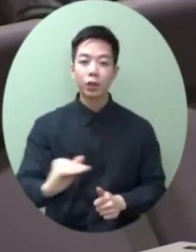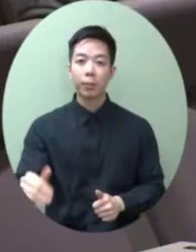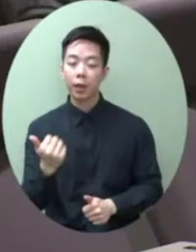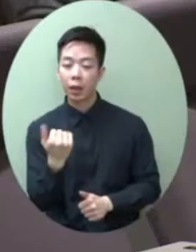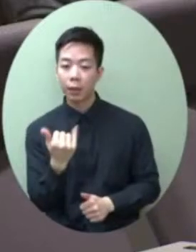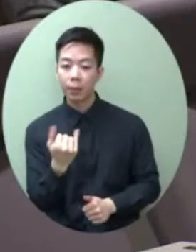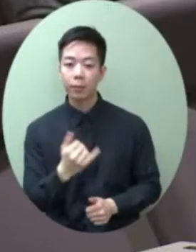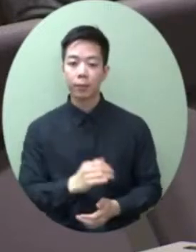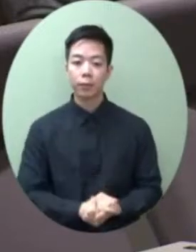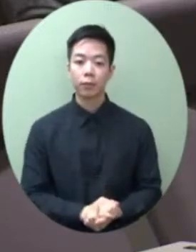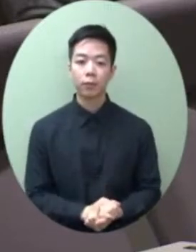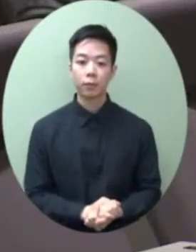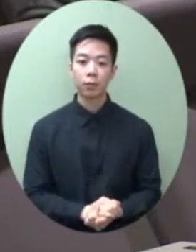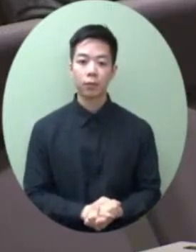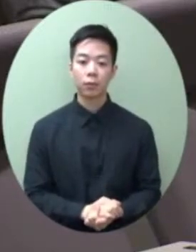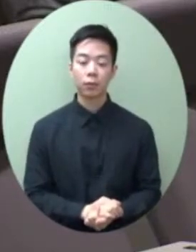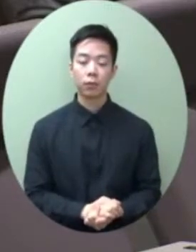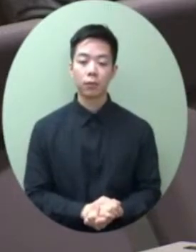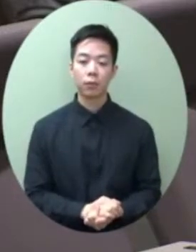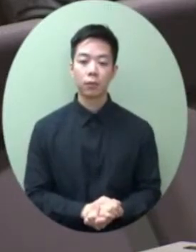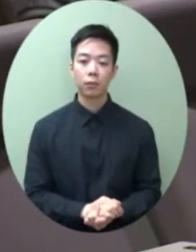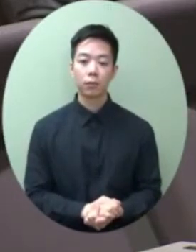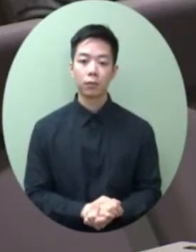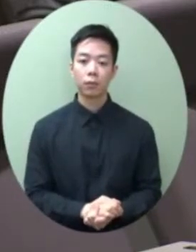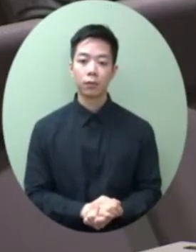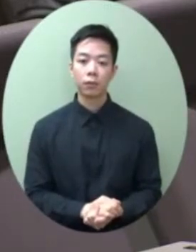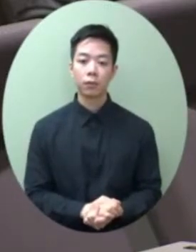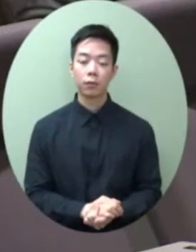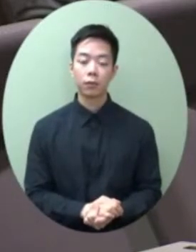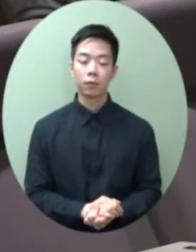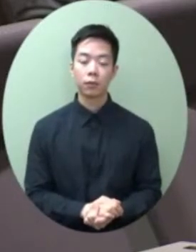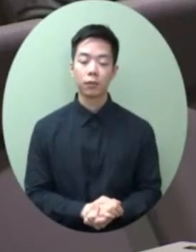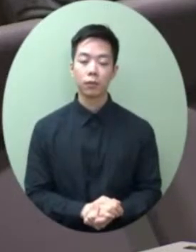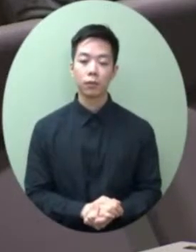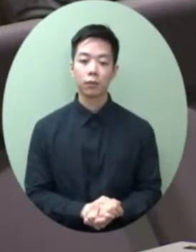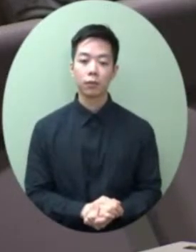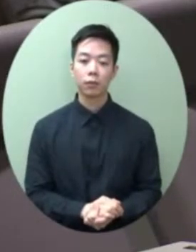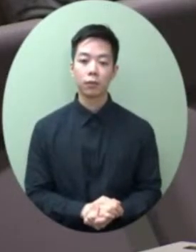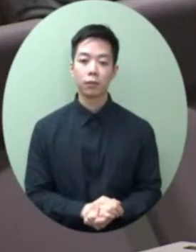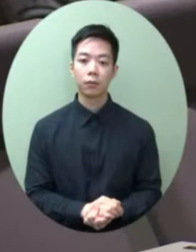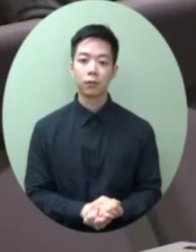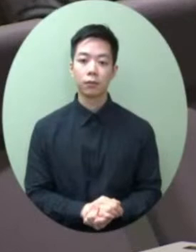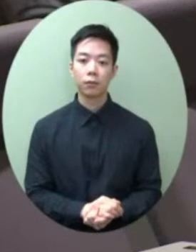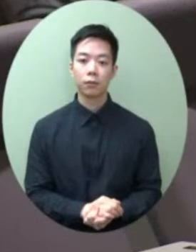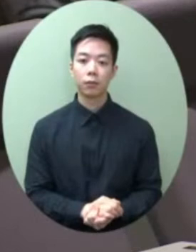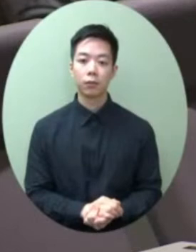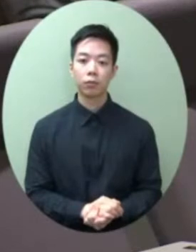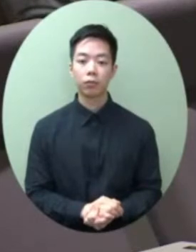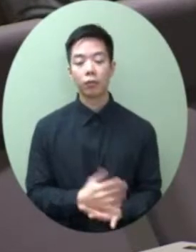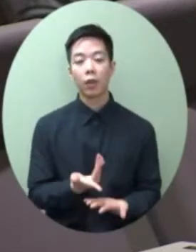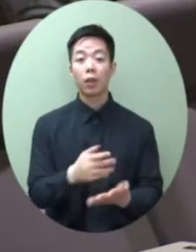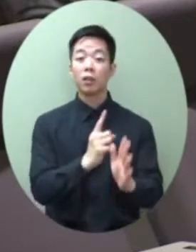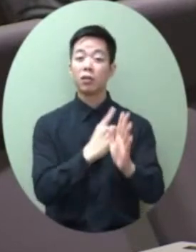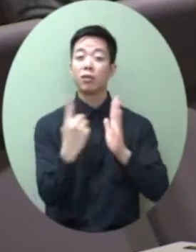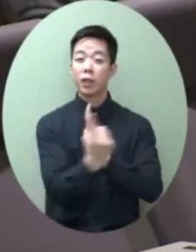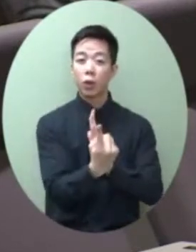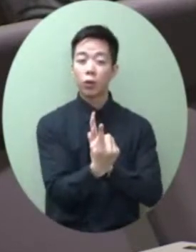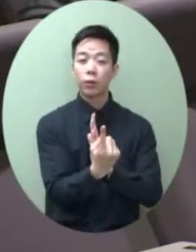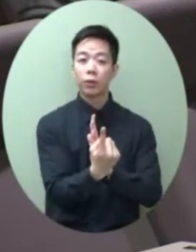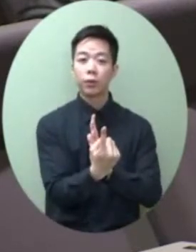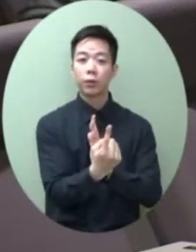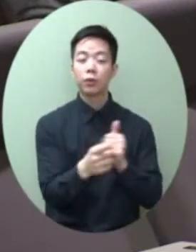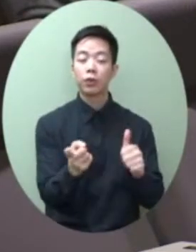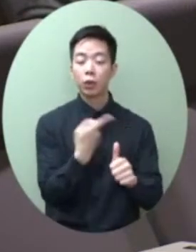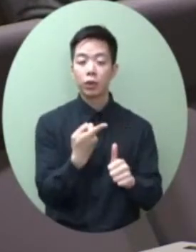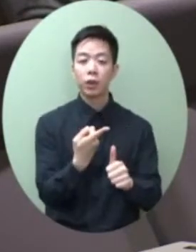serious cases, hospital beds may still be oversaturated? And also wondering if the government